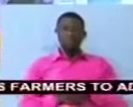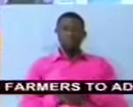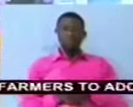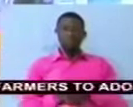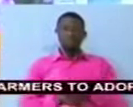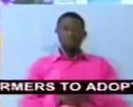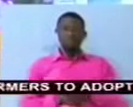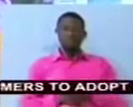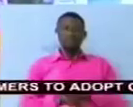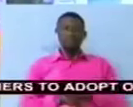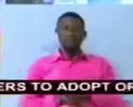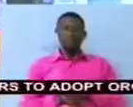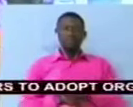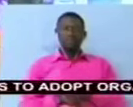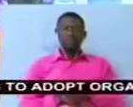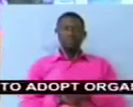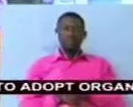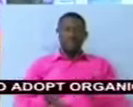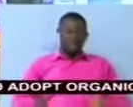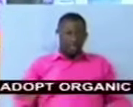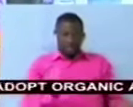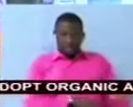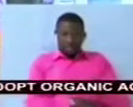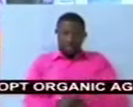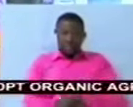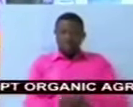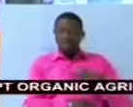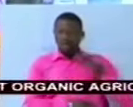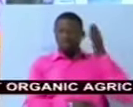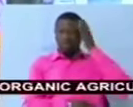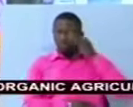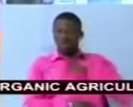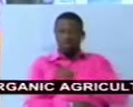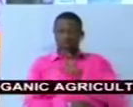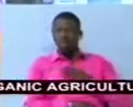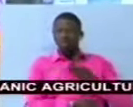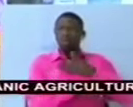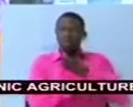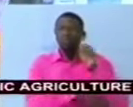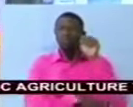wrapped a towel and I knew that it was my compound gate that was